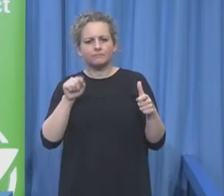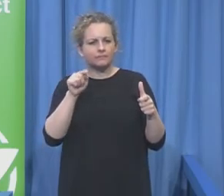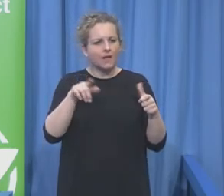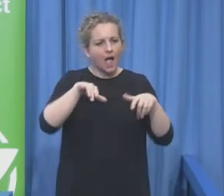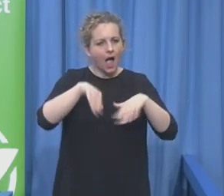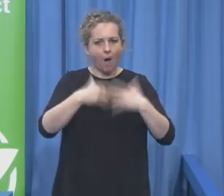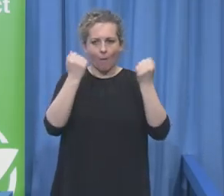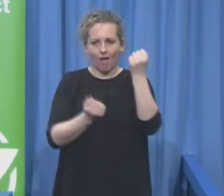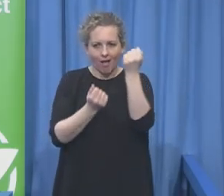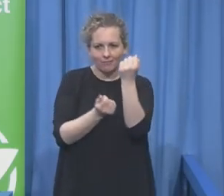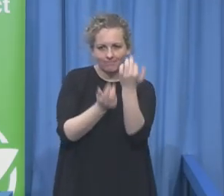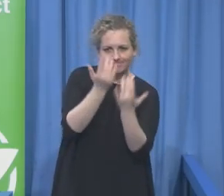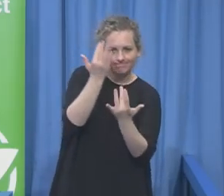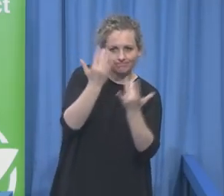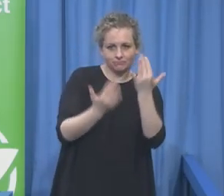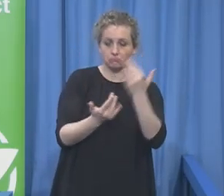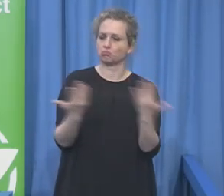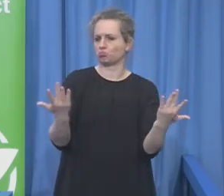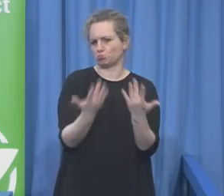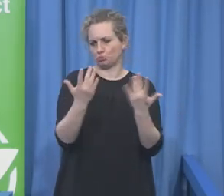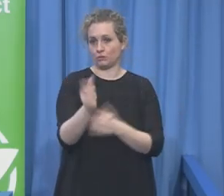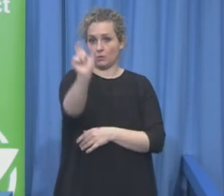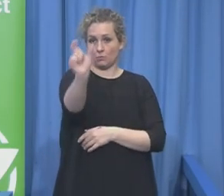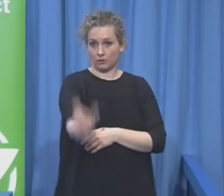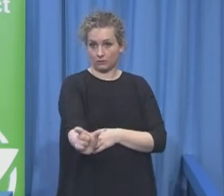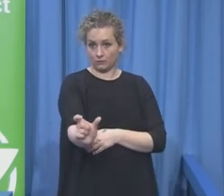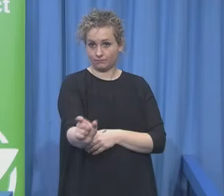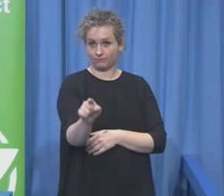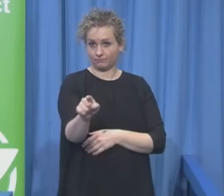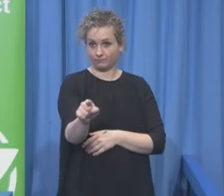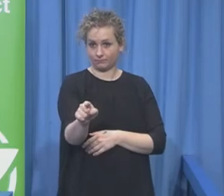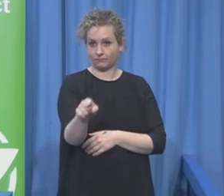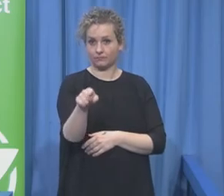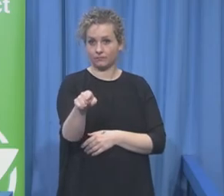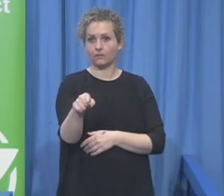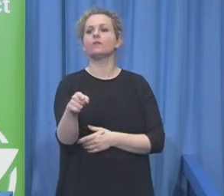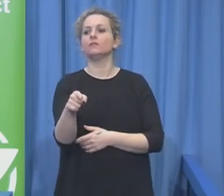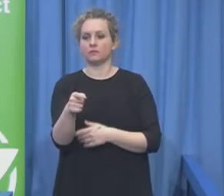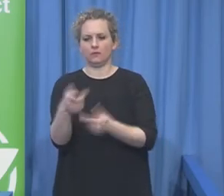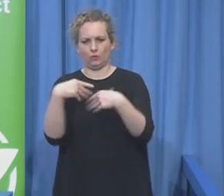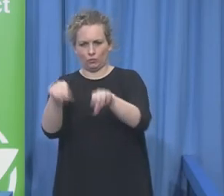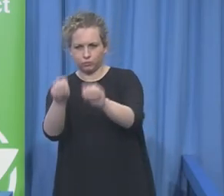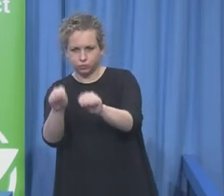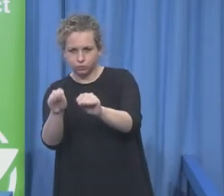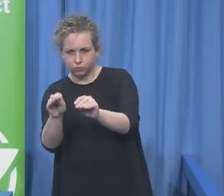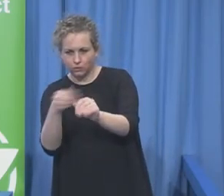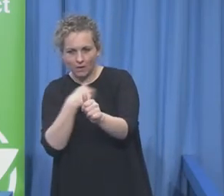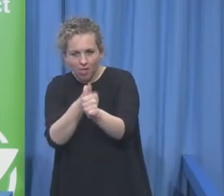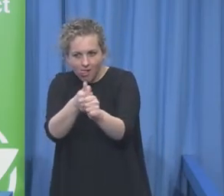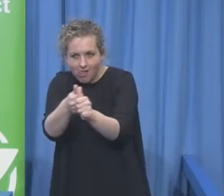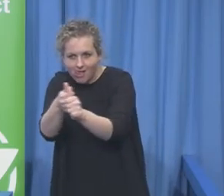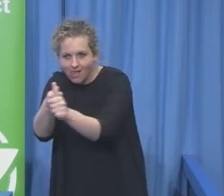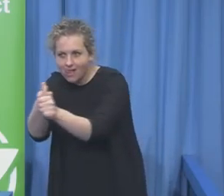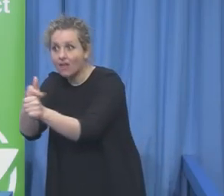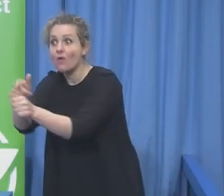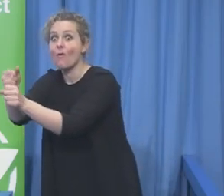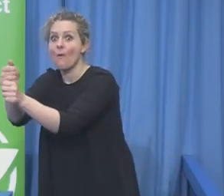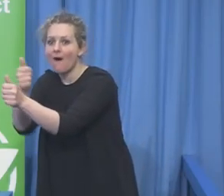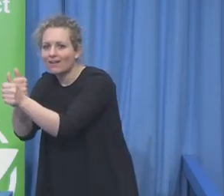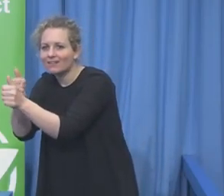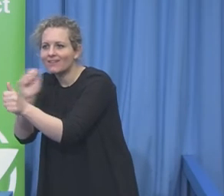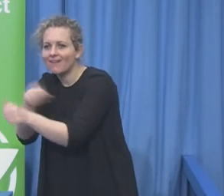only during the training, but also after the training for 1 or 2 years. And they measure the increase in income and the well-being